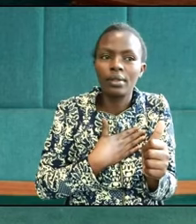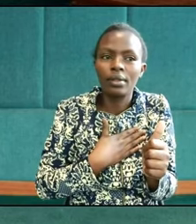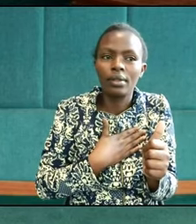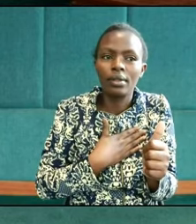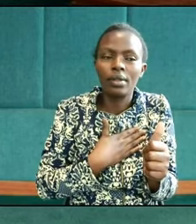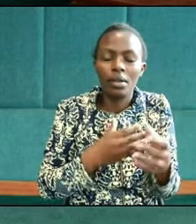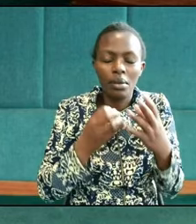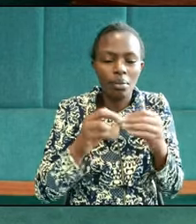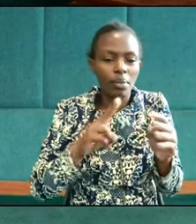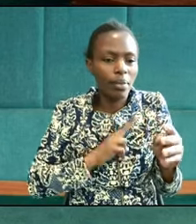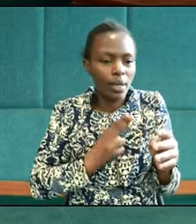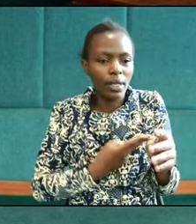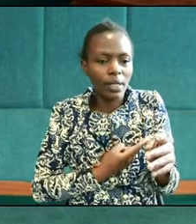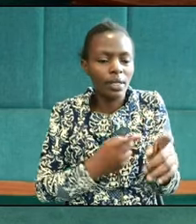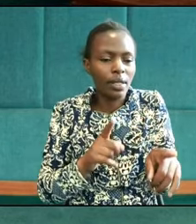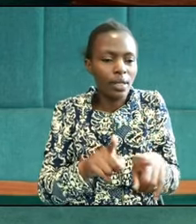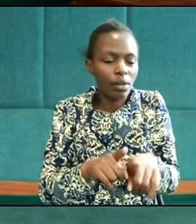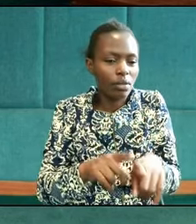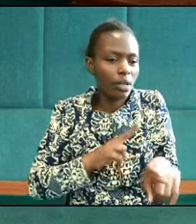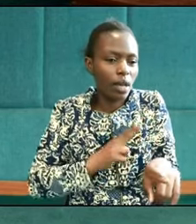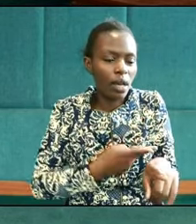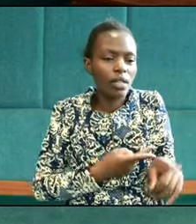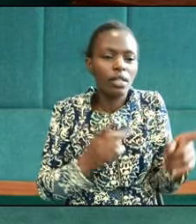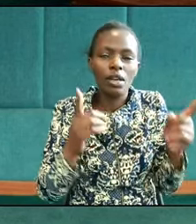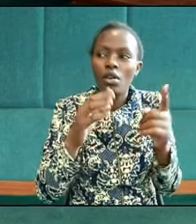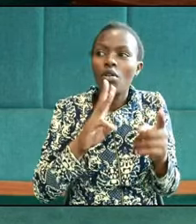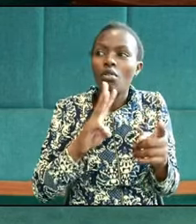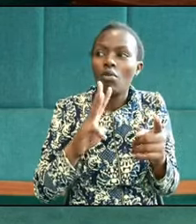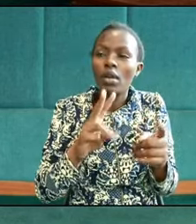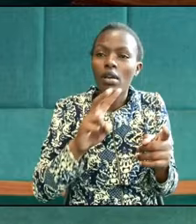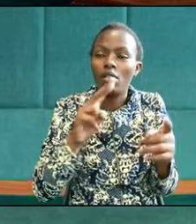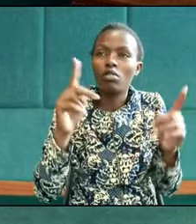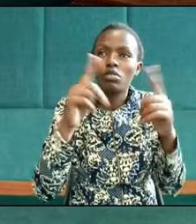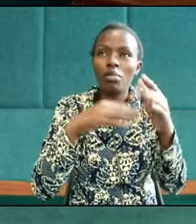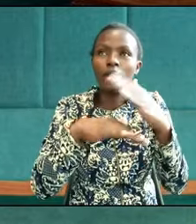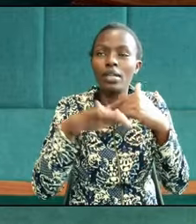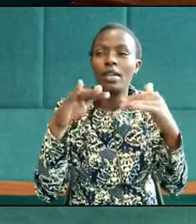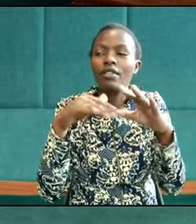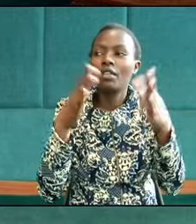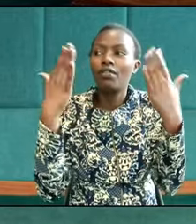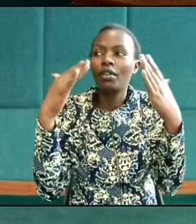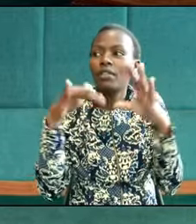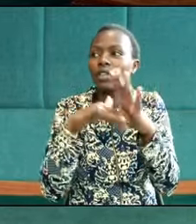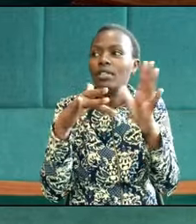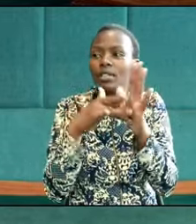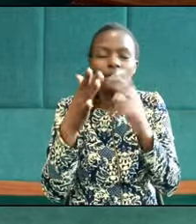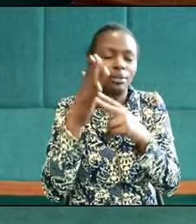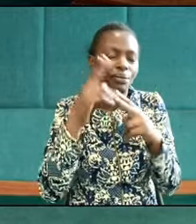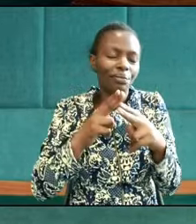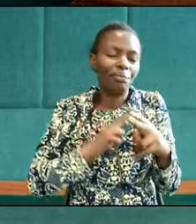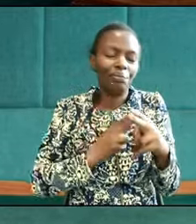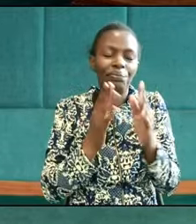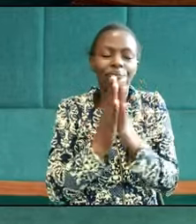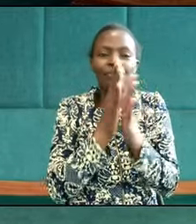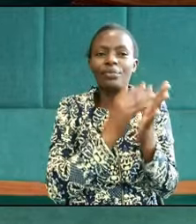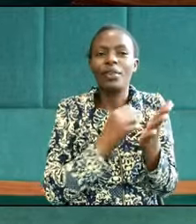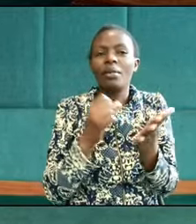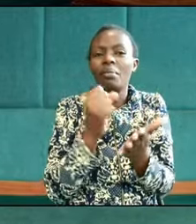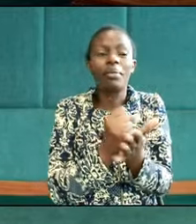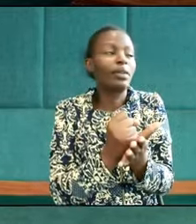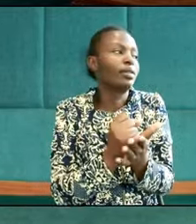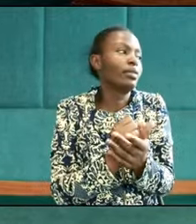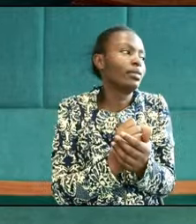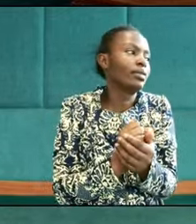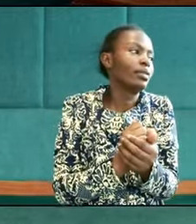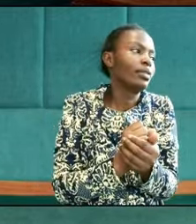Please bless us, and also we look forward to be with you in heaven forever. In Jesus' name I pray, amen. Amen.